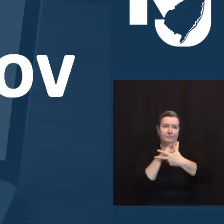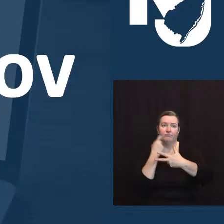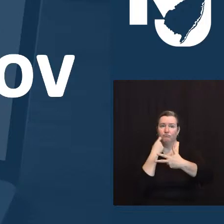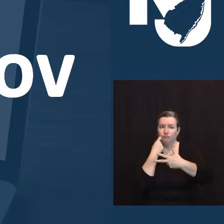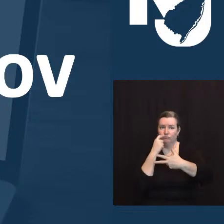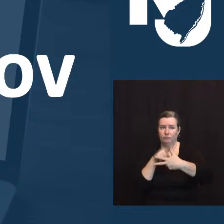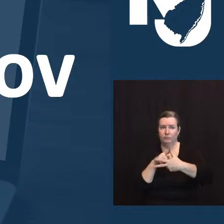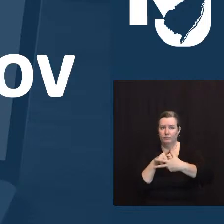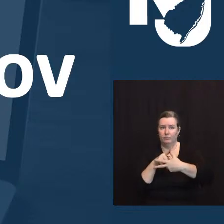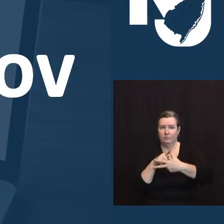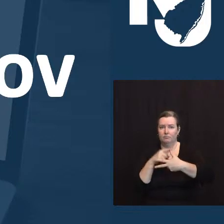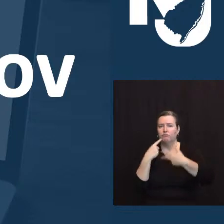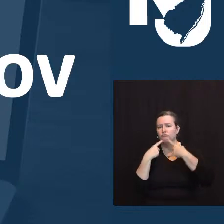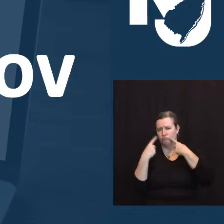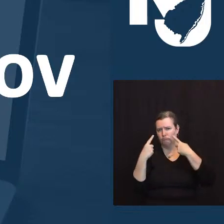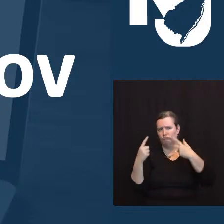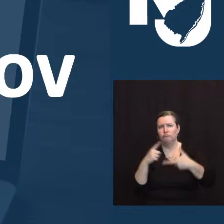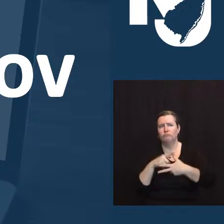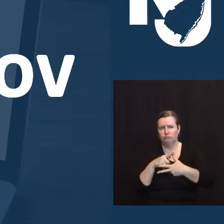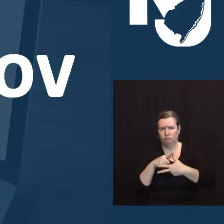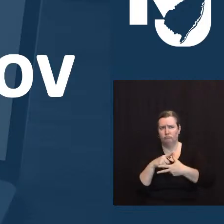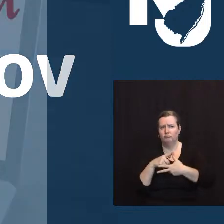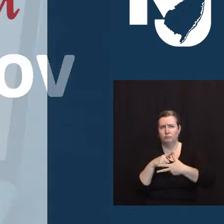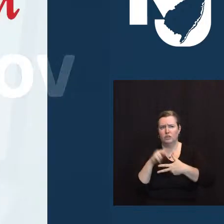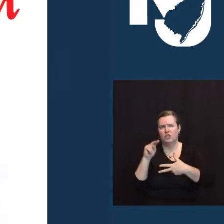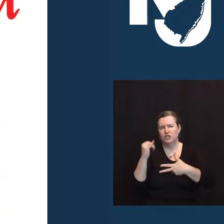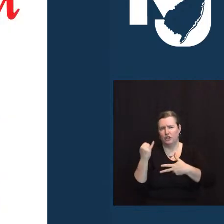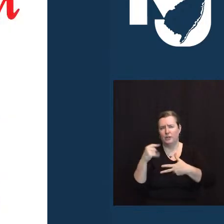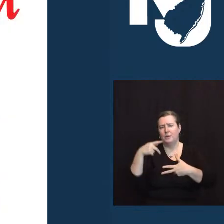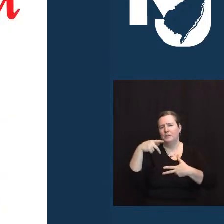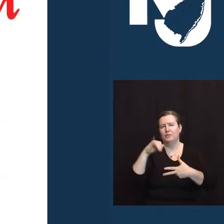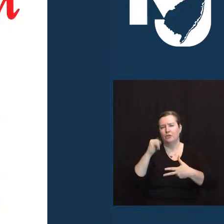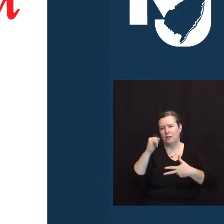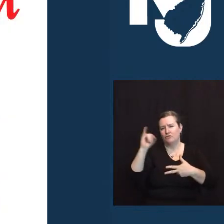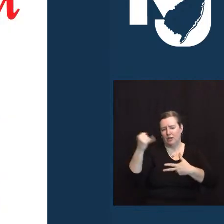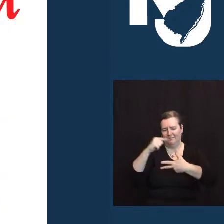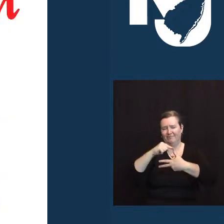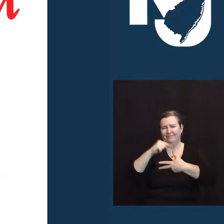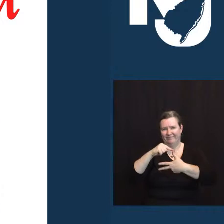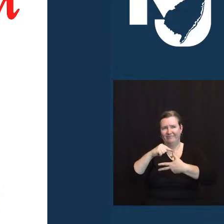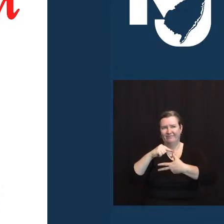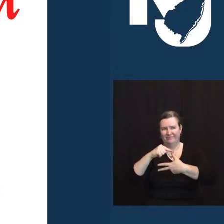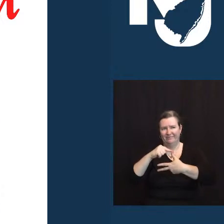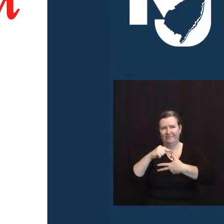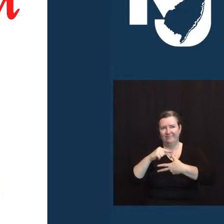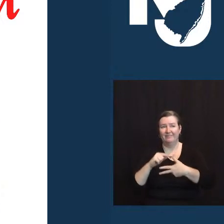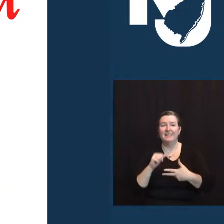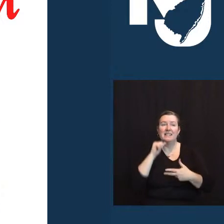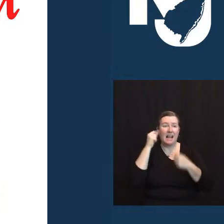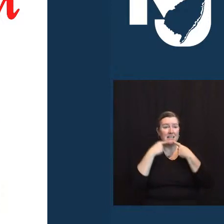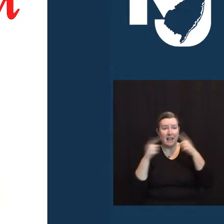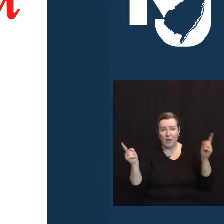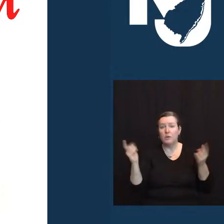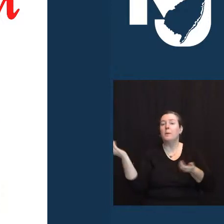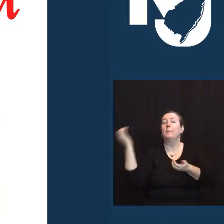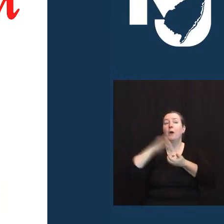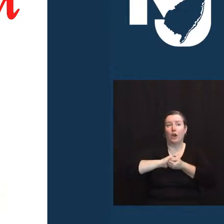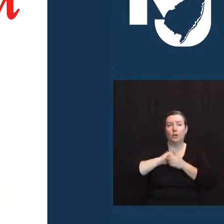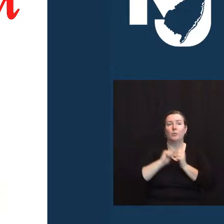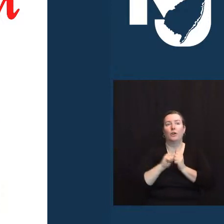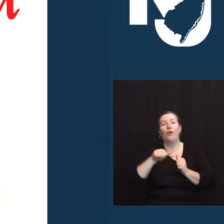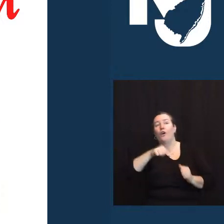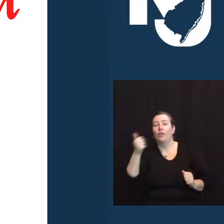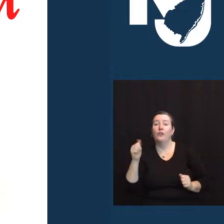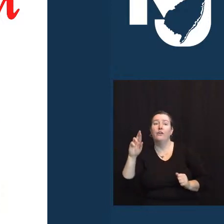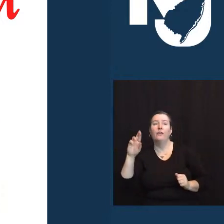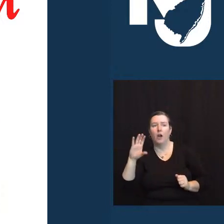Jersey's names, Johnson & Johnson. And yesterday, J&J announced it will be partnering with another New Jersey icon, Merck, to